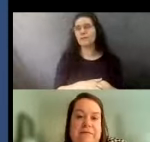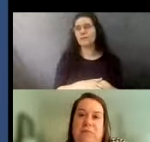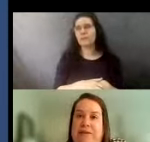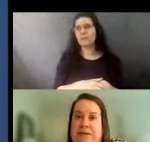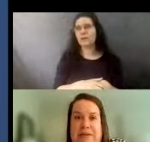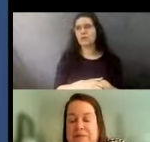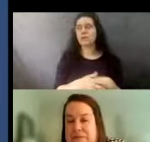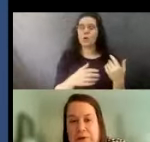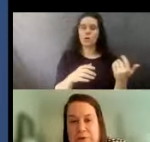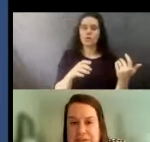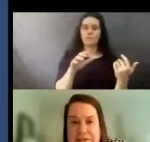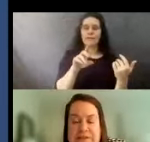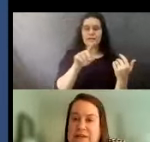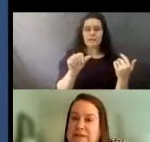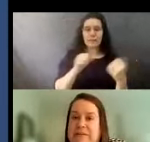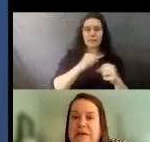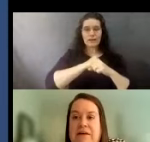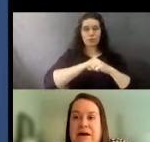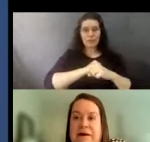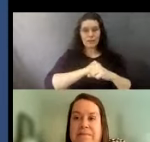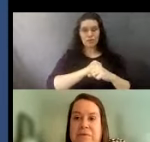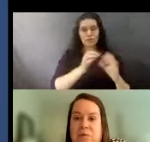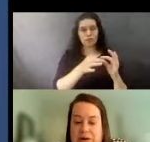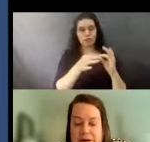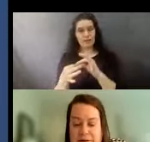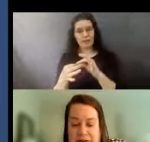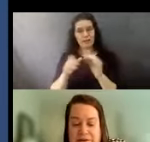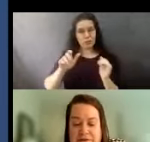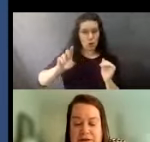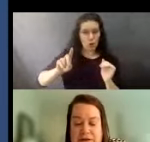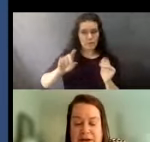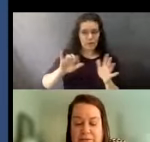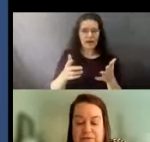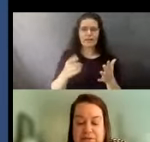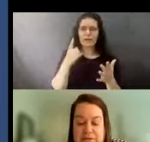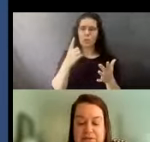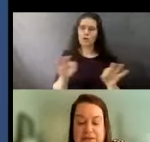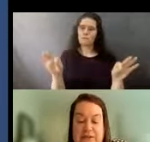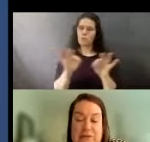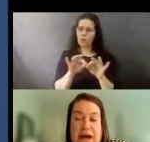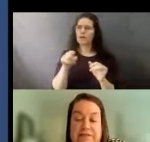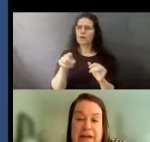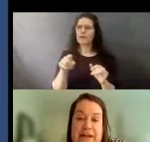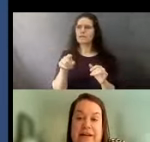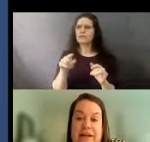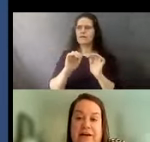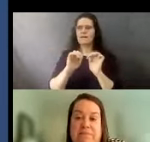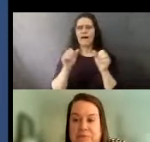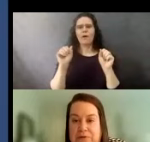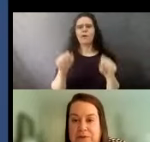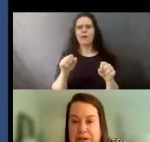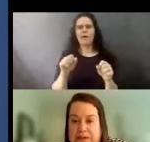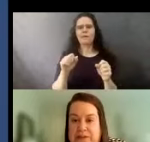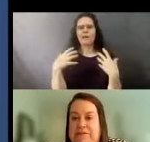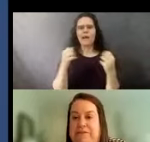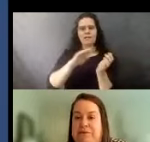think one of the themes of this whole series is what health centers and health professionals can do to advocate and help